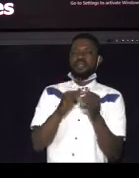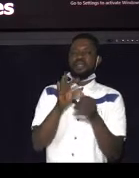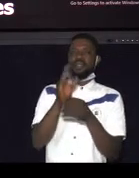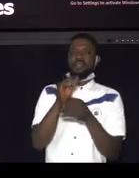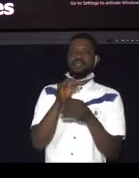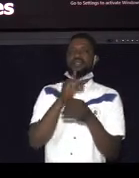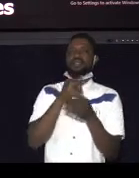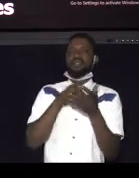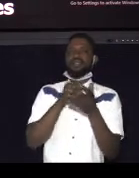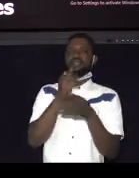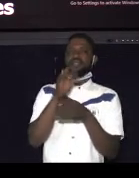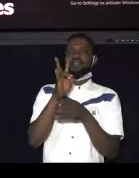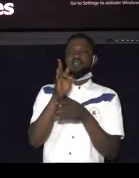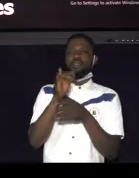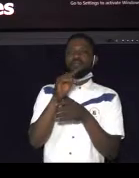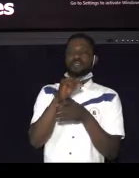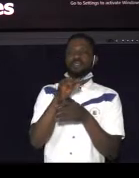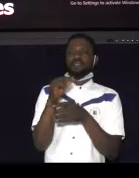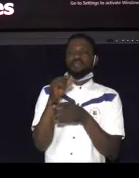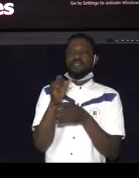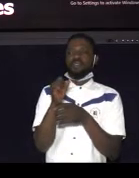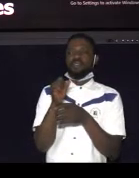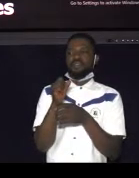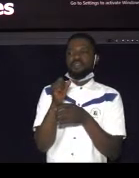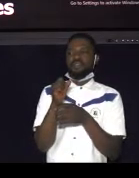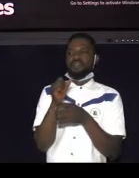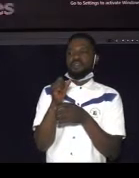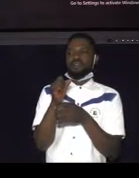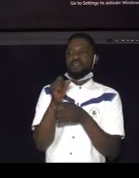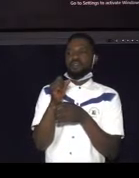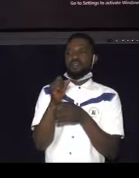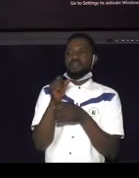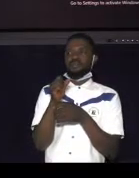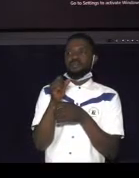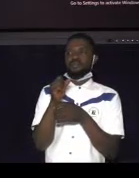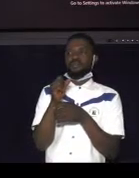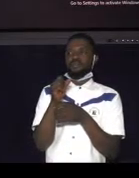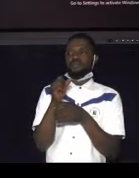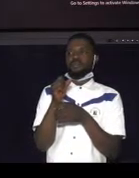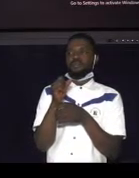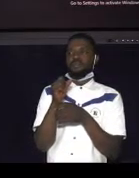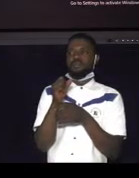It is actually 70 degrees. Okay.